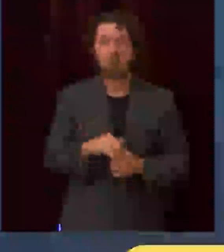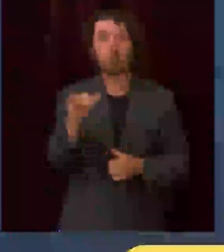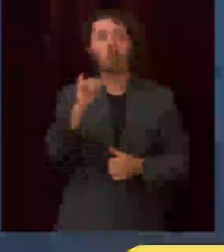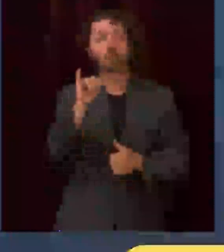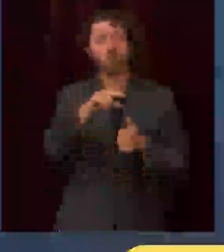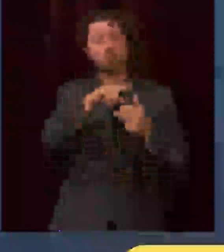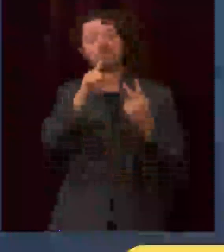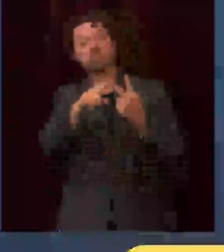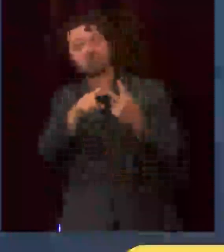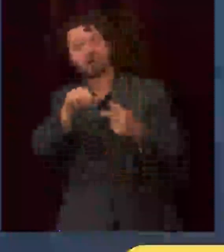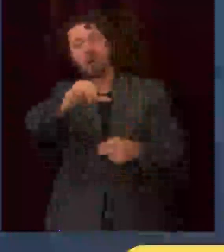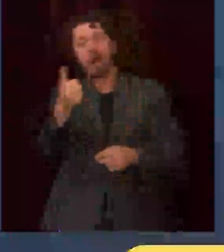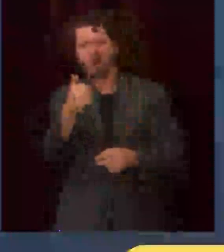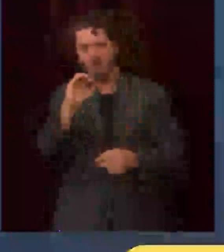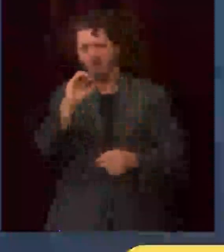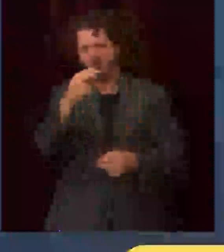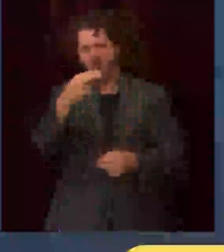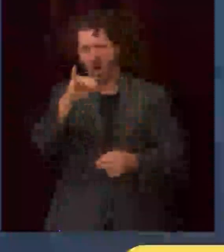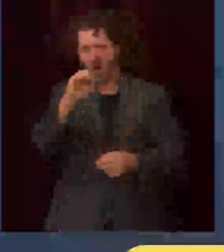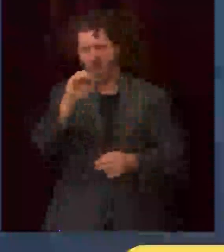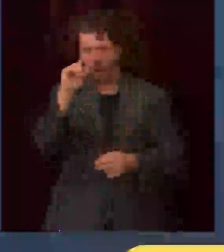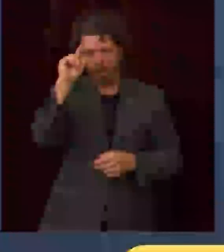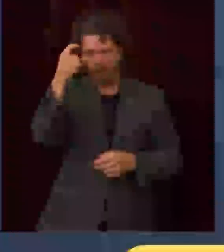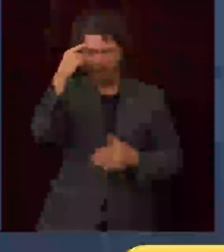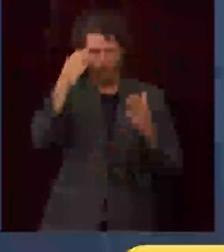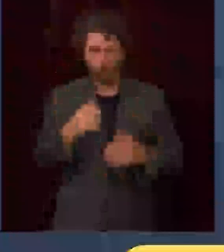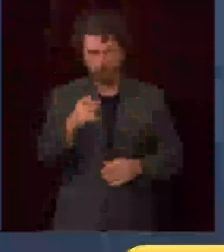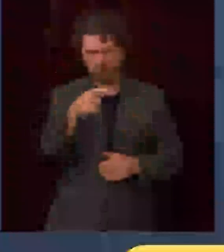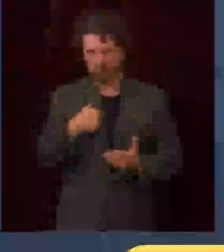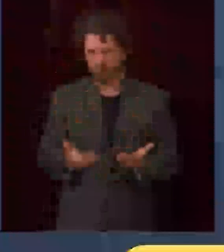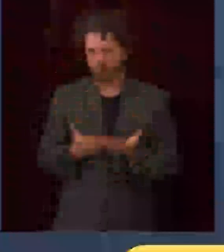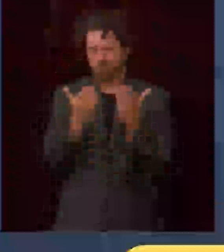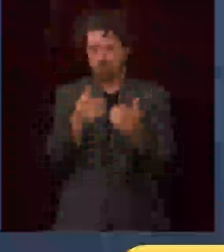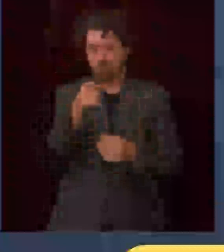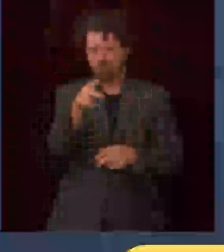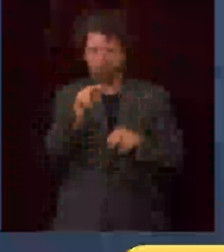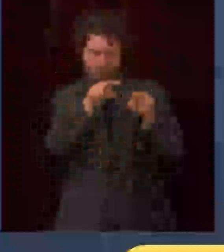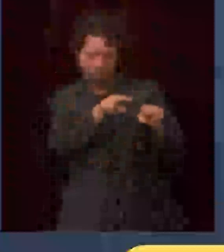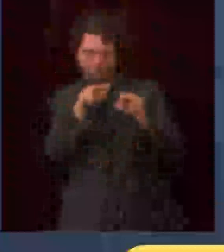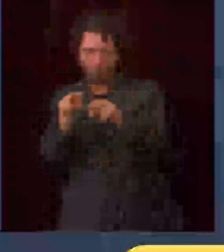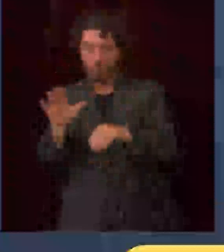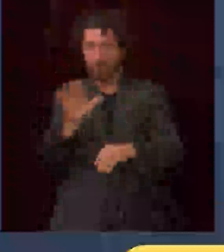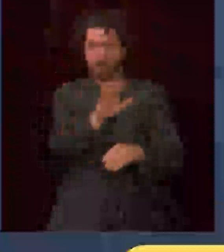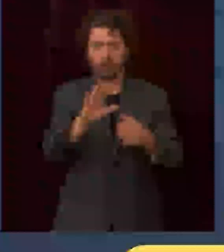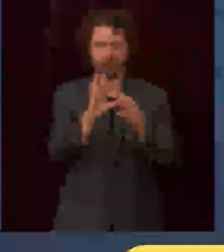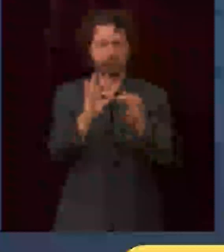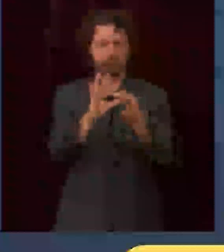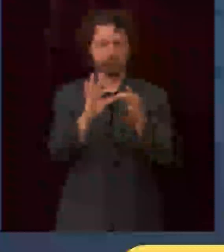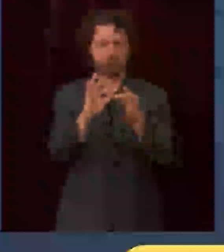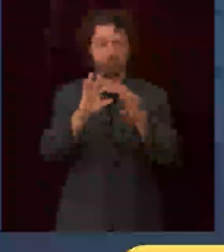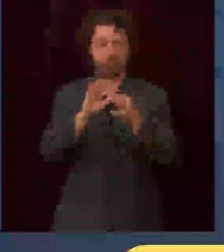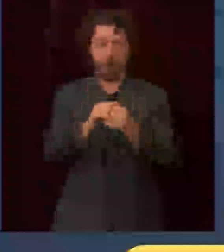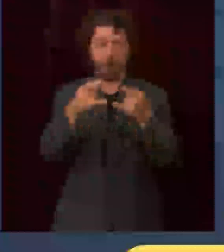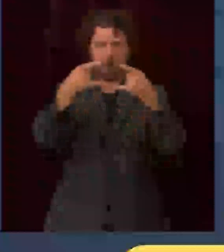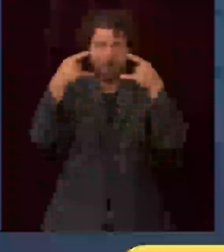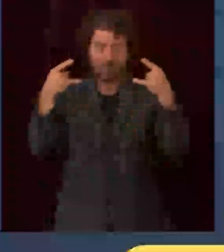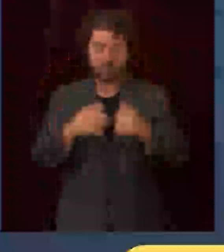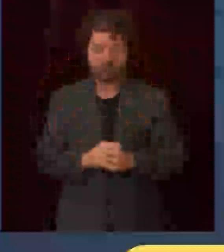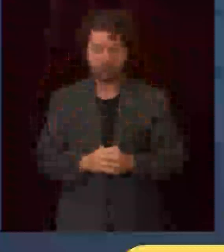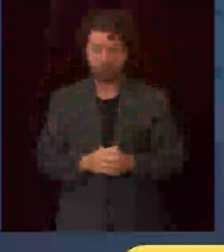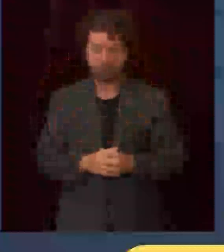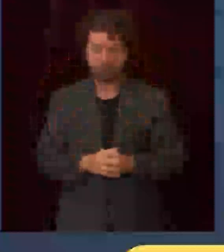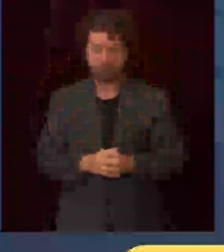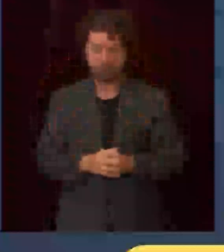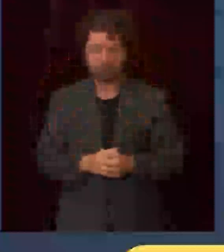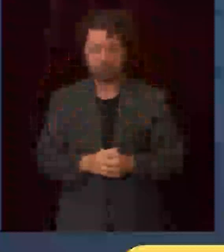day. Last, just a friendly reminder of the things the doctor talked about and things that we can do. There's kind